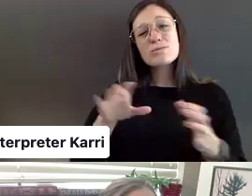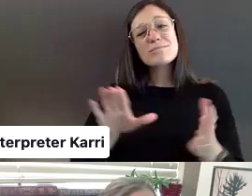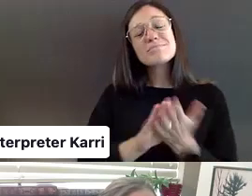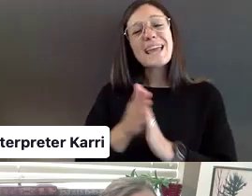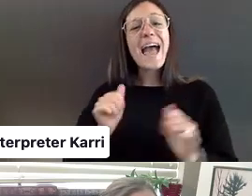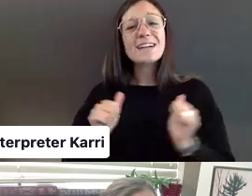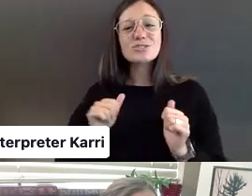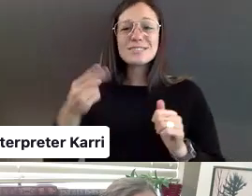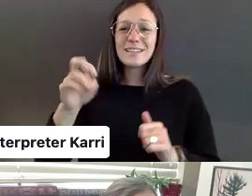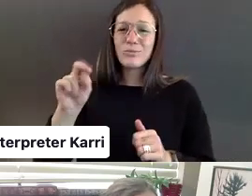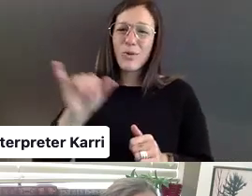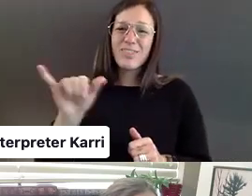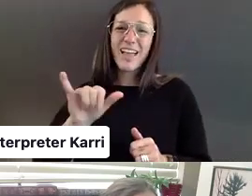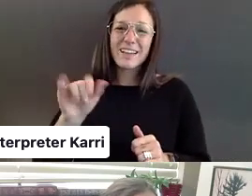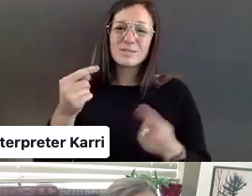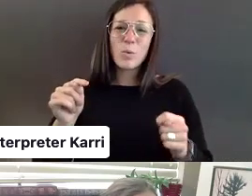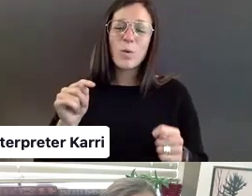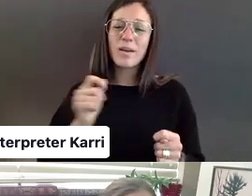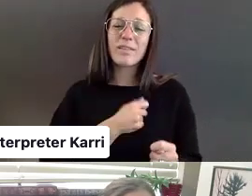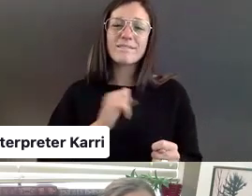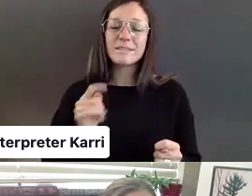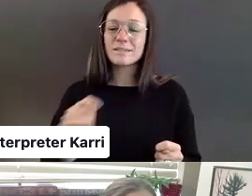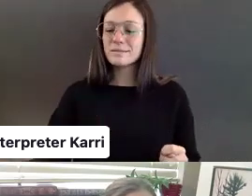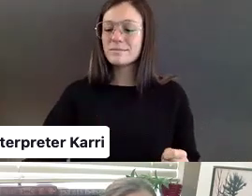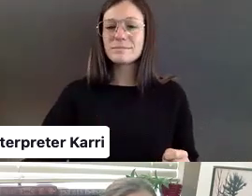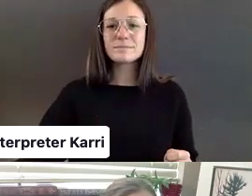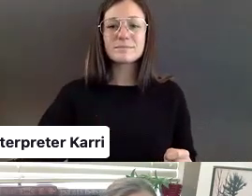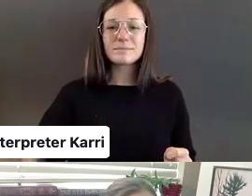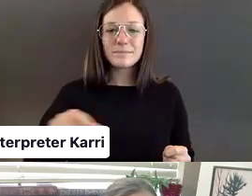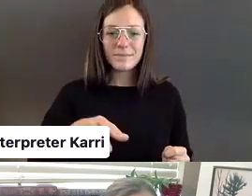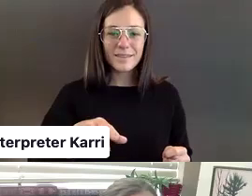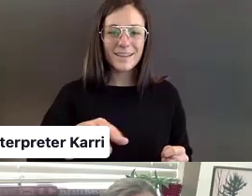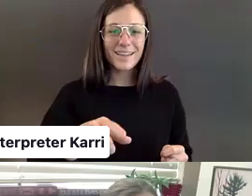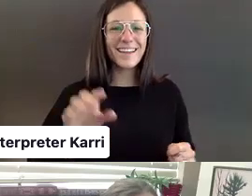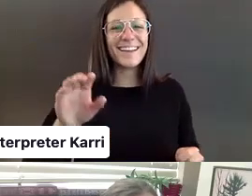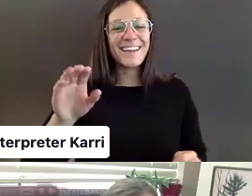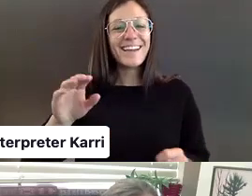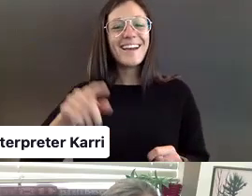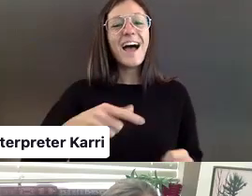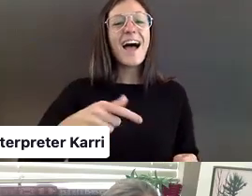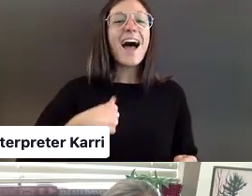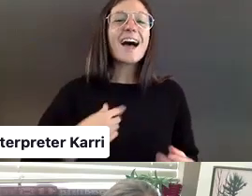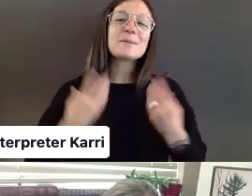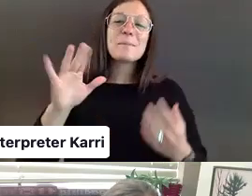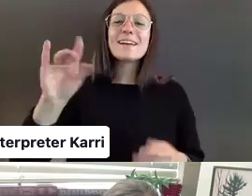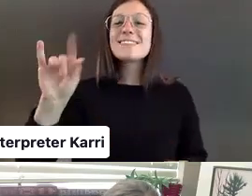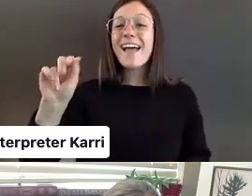like a toy. Yeah. I love that. It's amazing. Amazing. I was equally inspired by Diane Keaton and Michelle